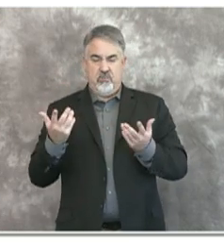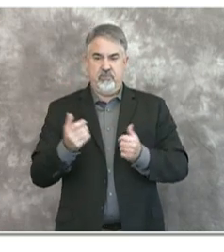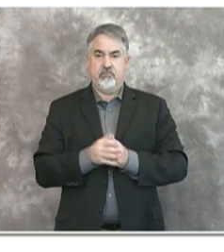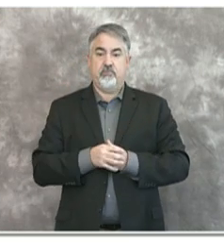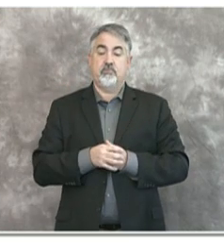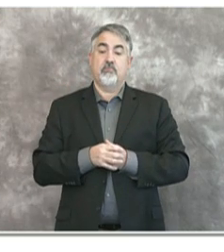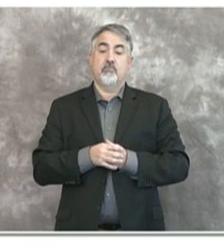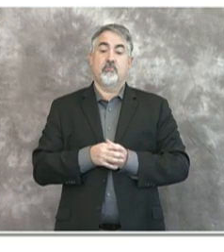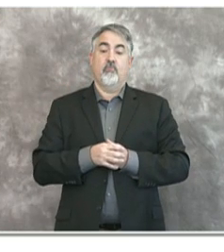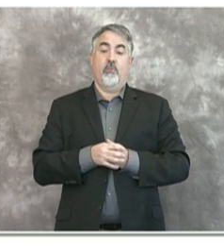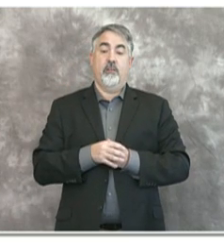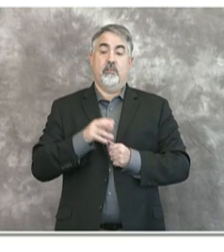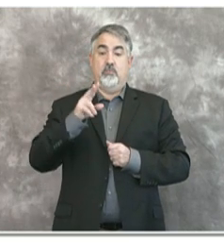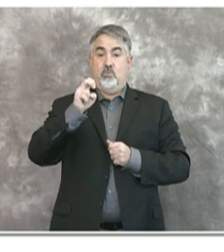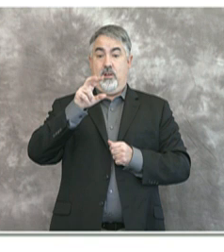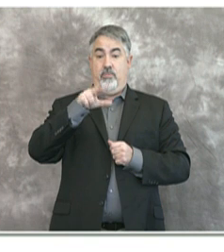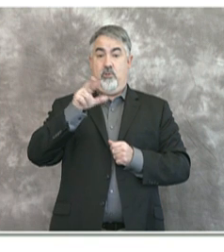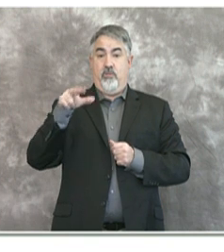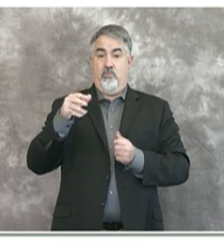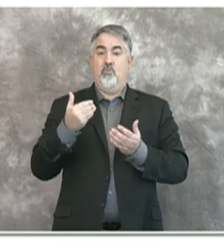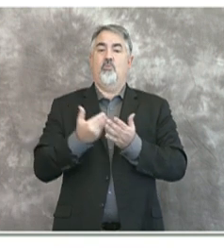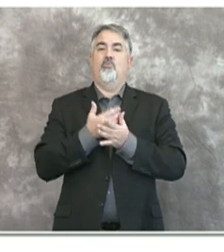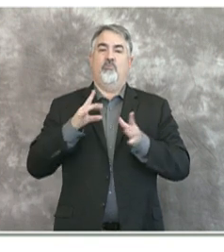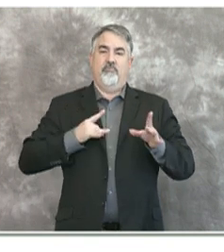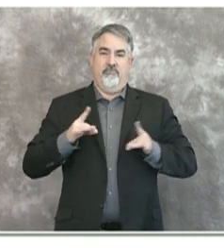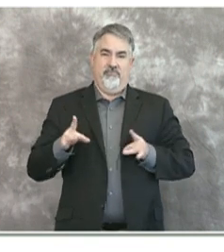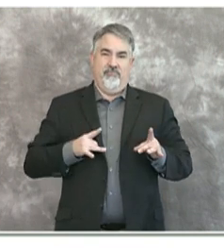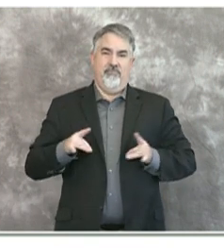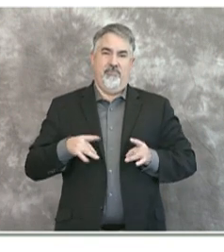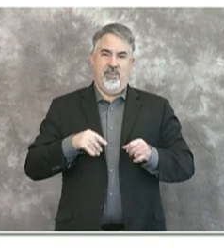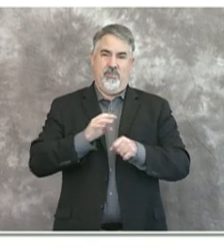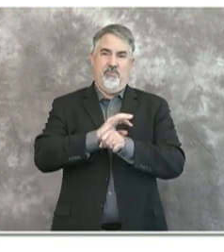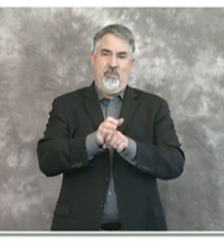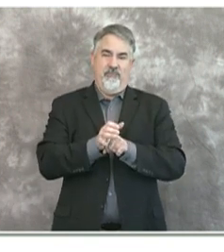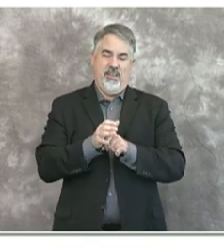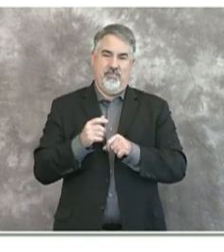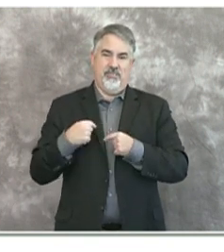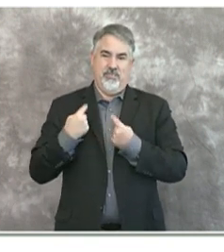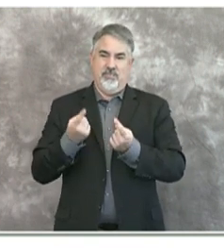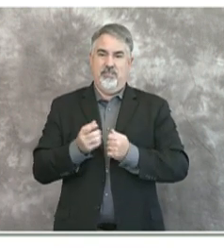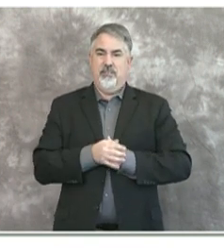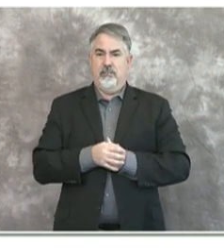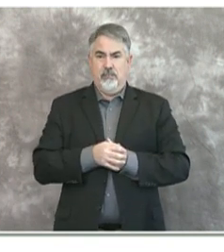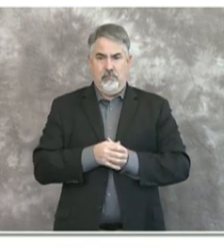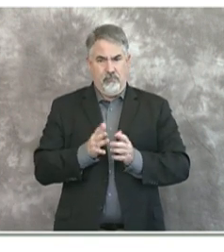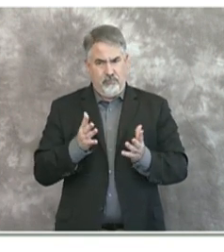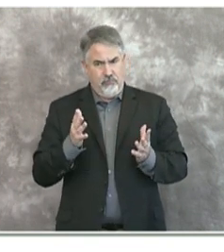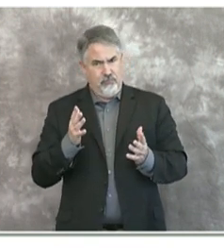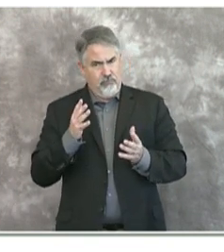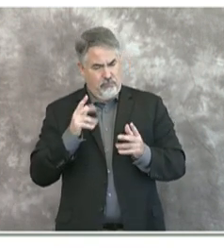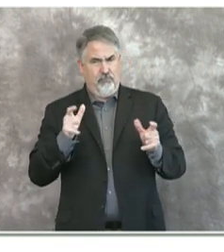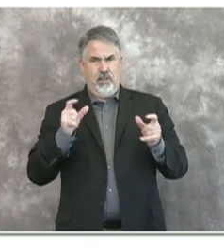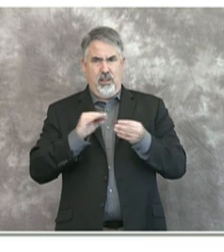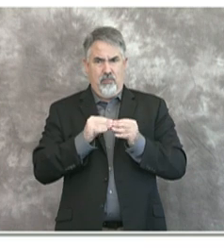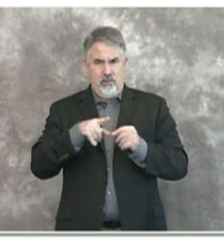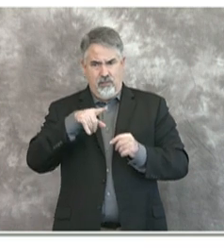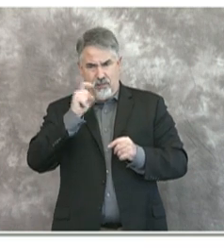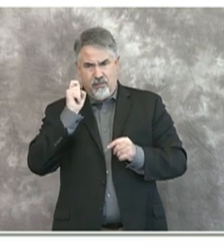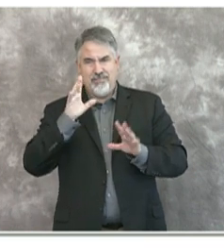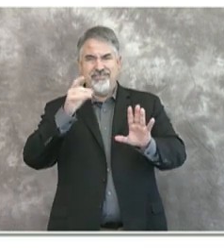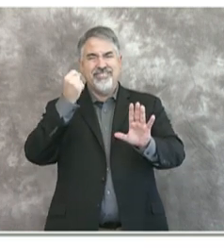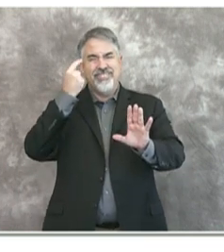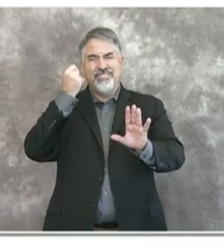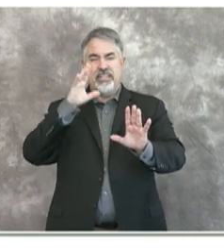233 new positive tests. This is a significantly larger number, but it is vitally